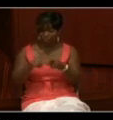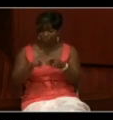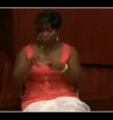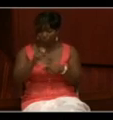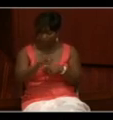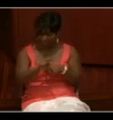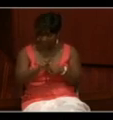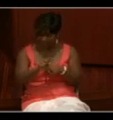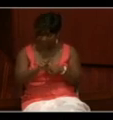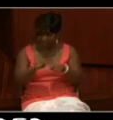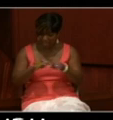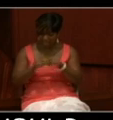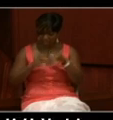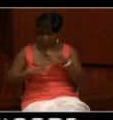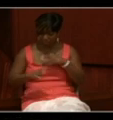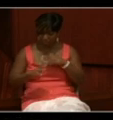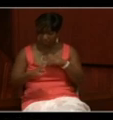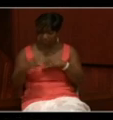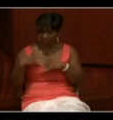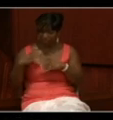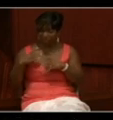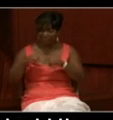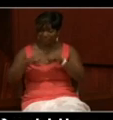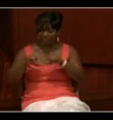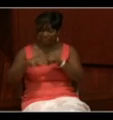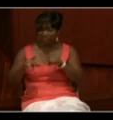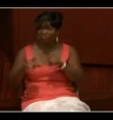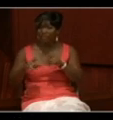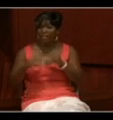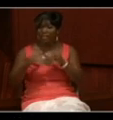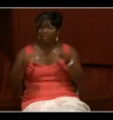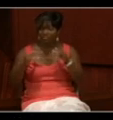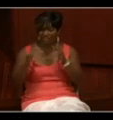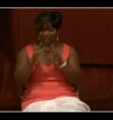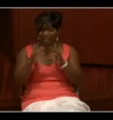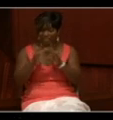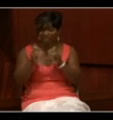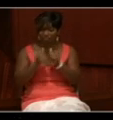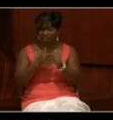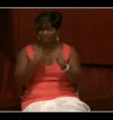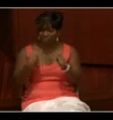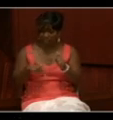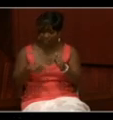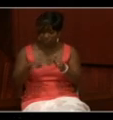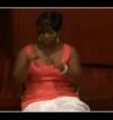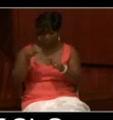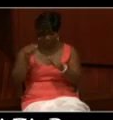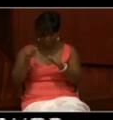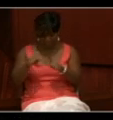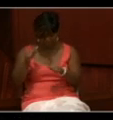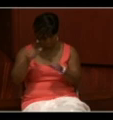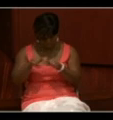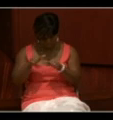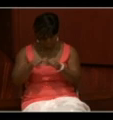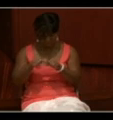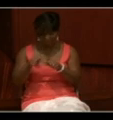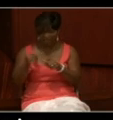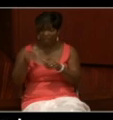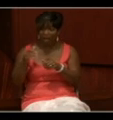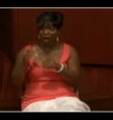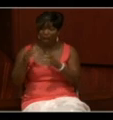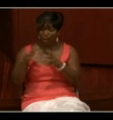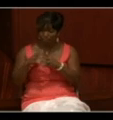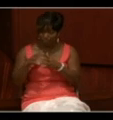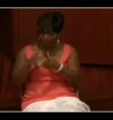Again, as immigration officials had varying levels of contact with the Chinese, we should remember that an interracial marriage like Mary's might have